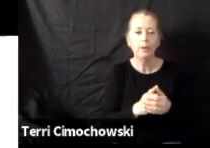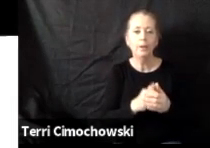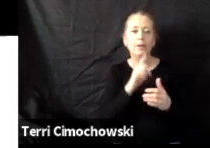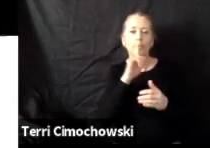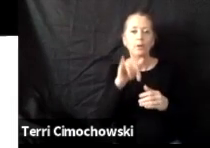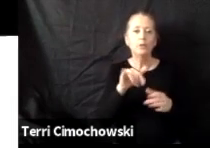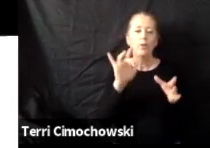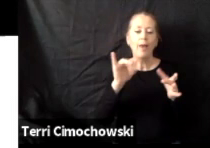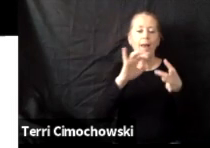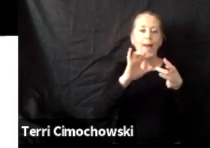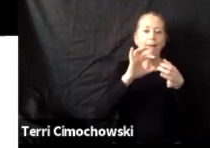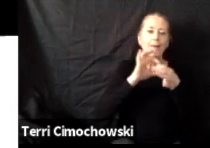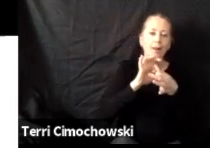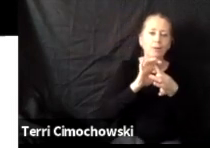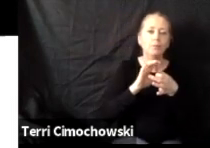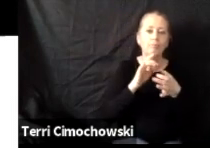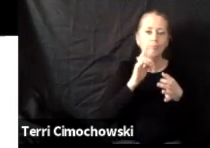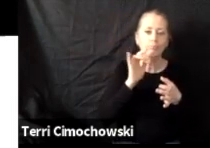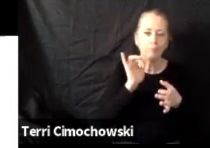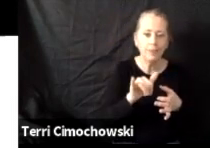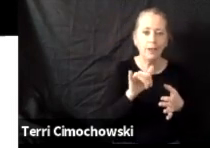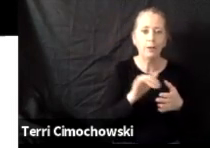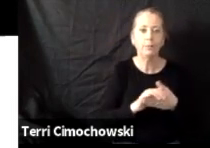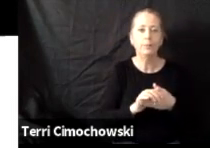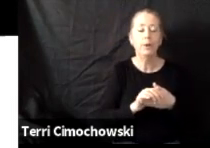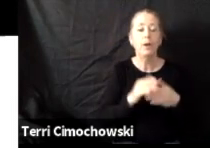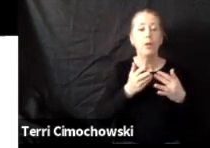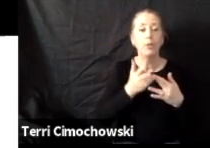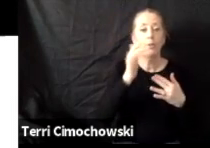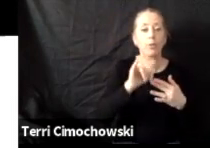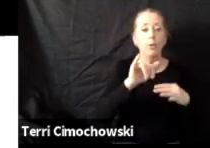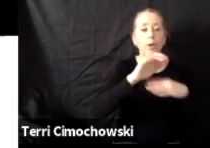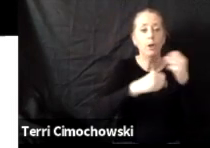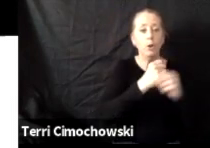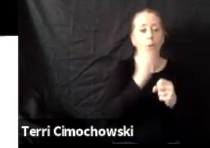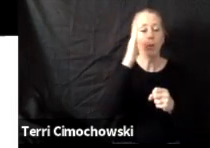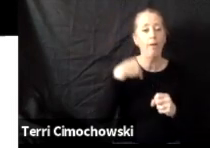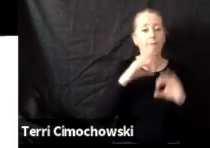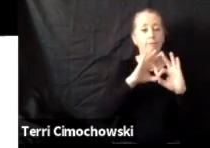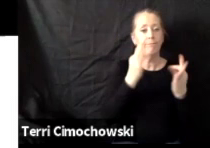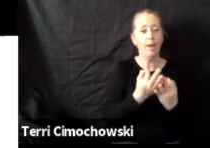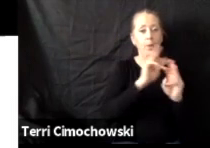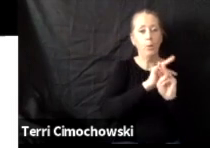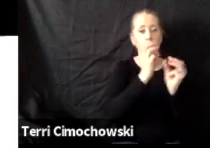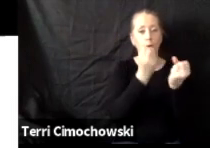that connection is there. Then throughout the year, we're also going to offer family workshops. These workshops